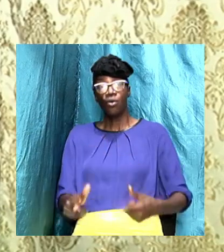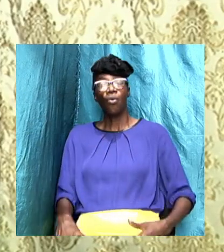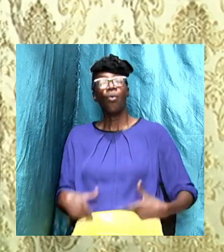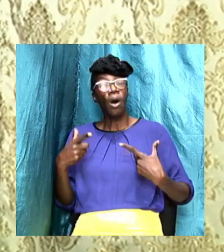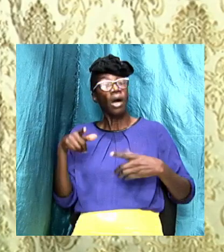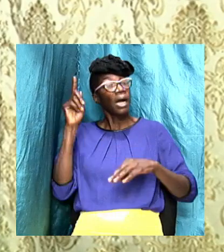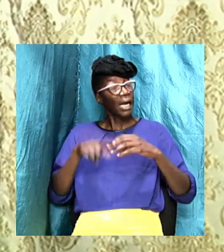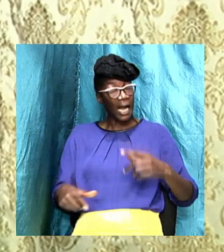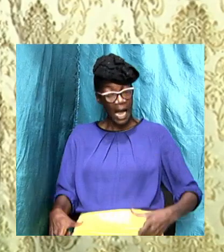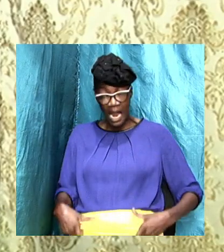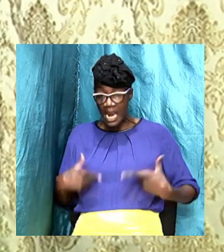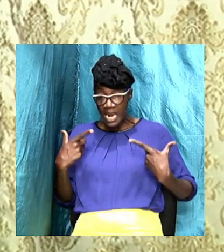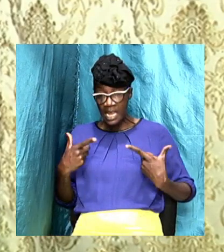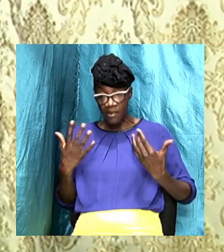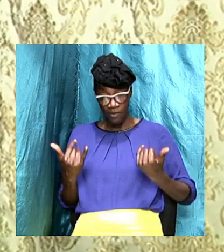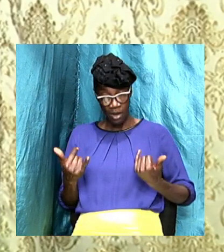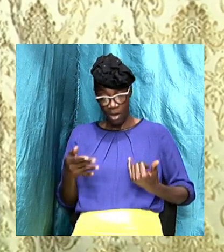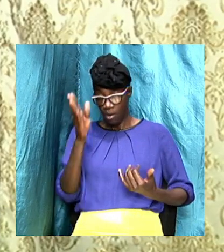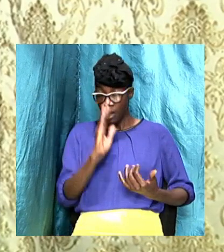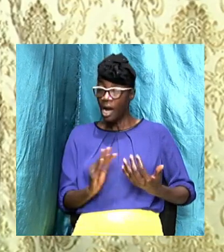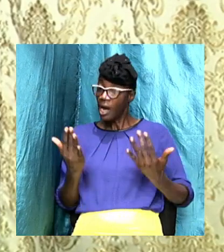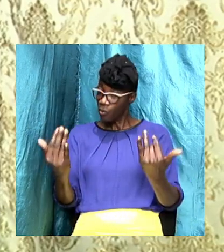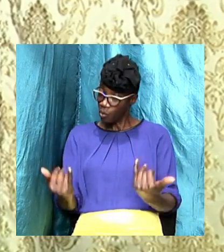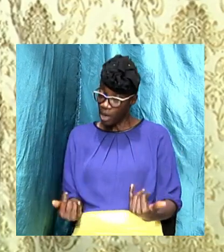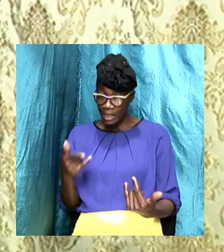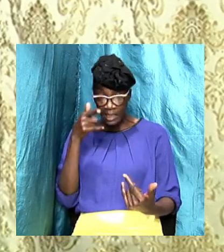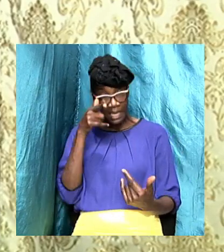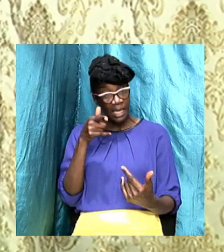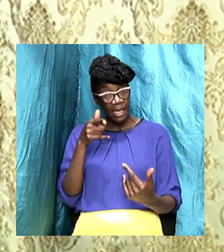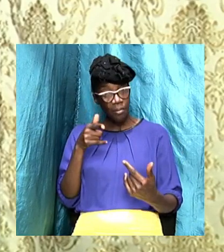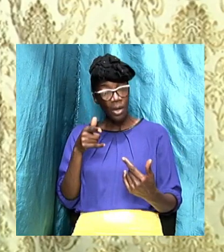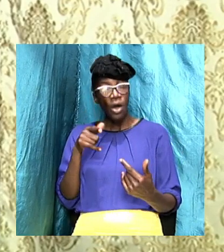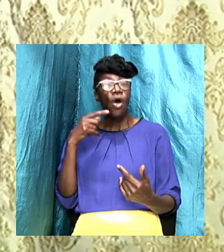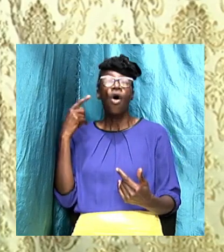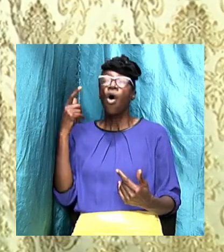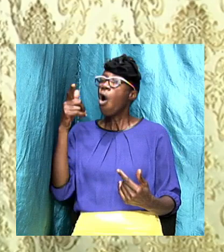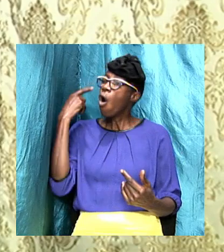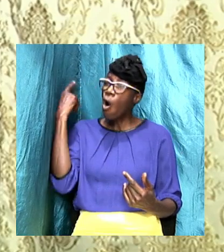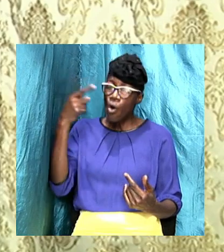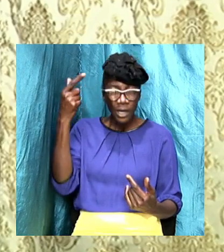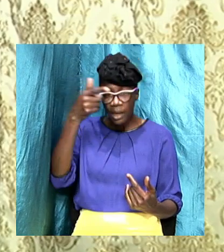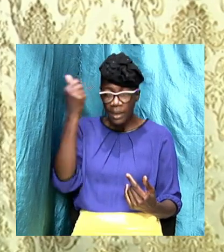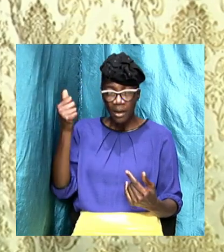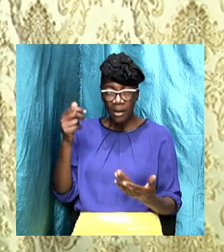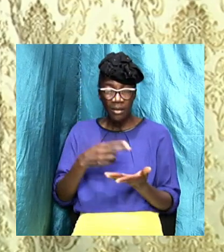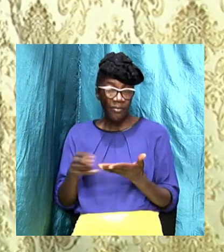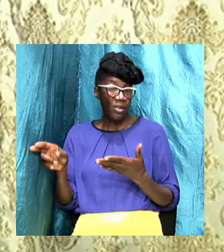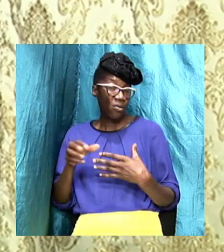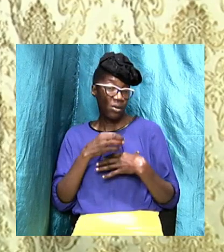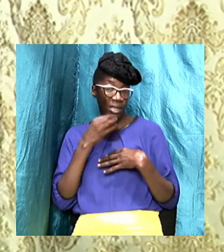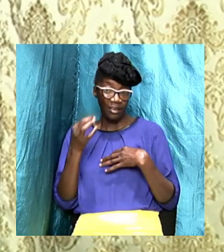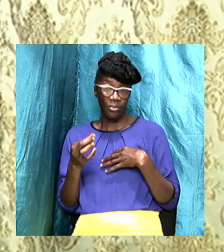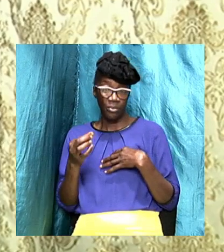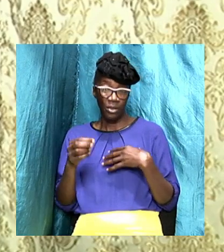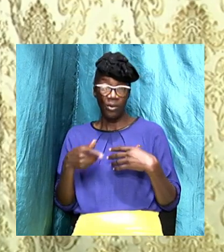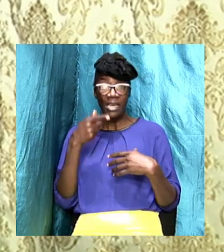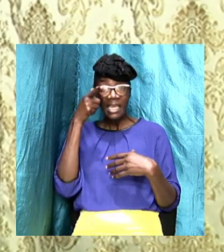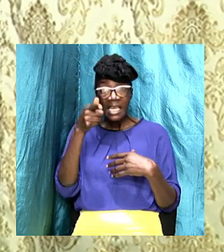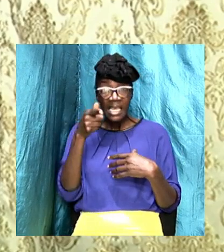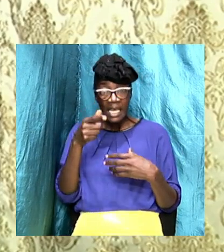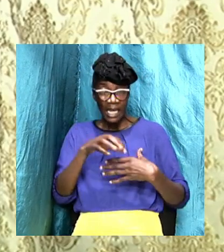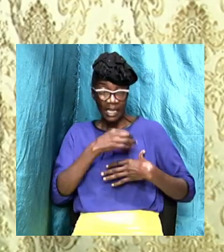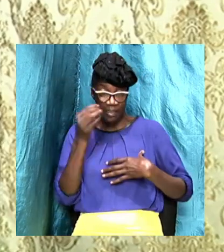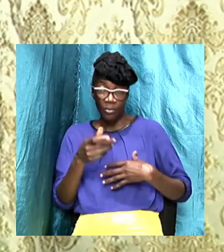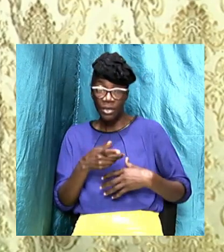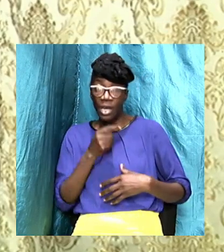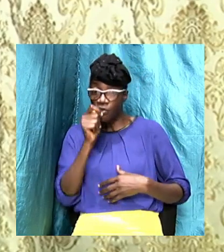how God wants me to live. It's only because of the Holy Ghost. Amen. When he, the Spirit of truth, comes,